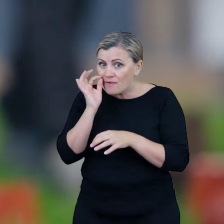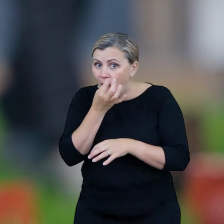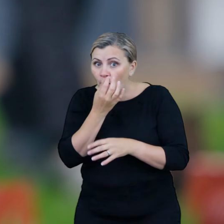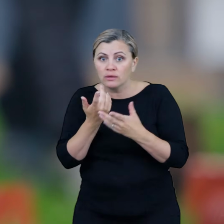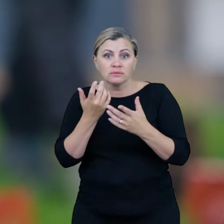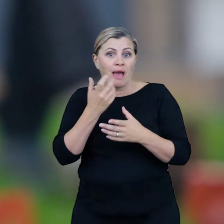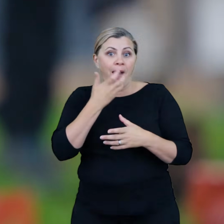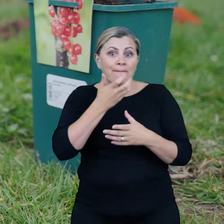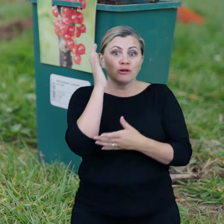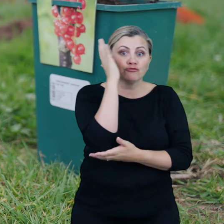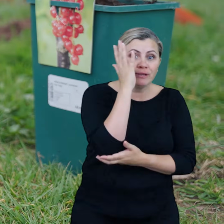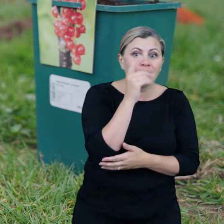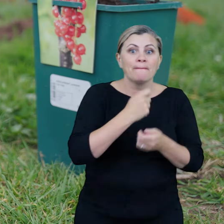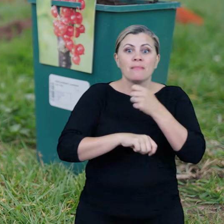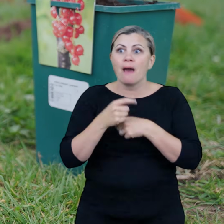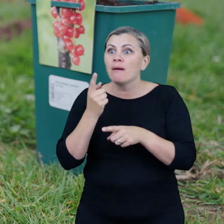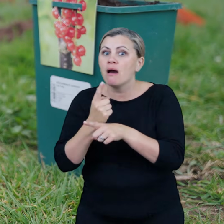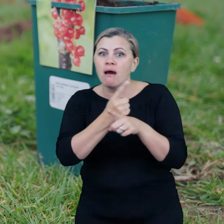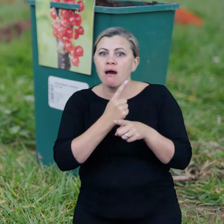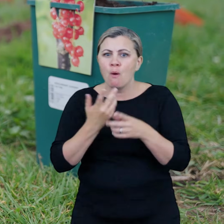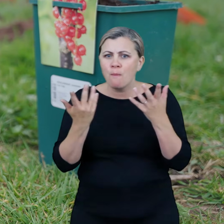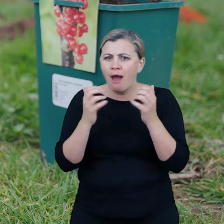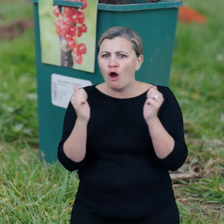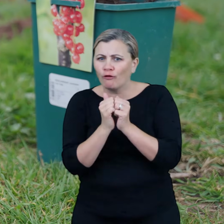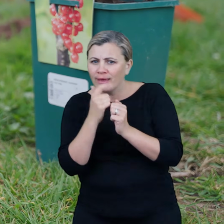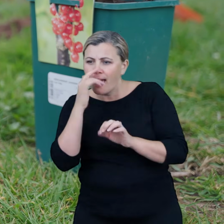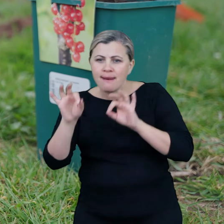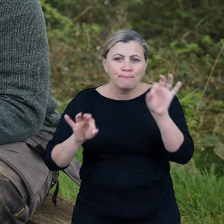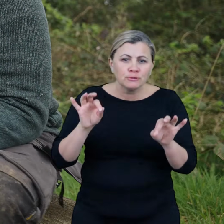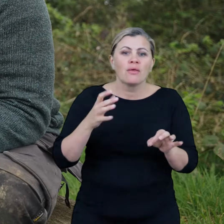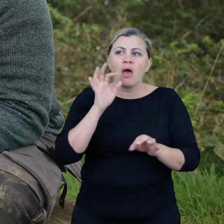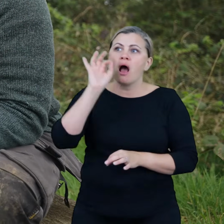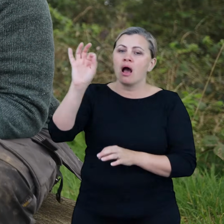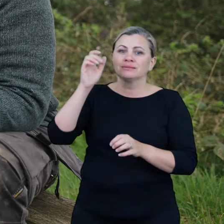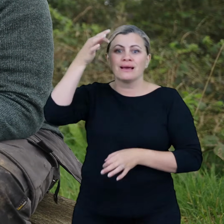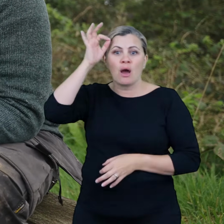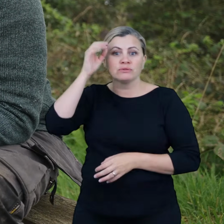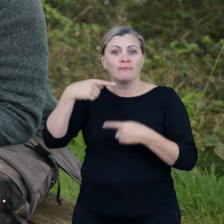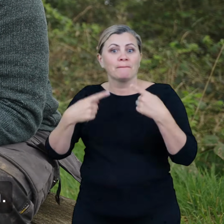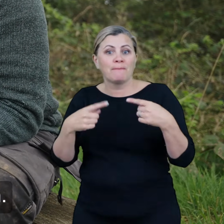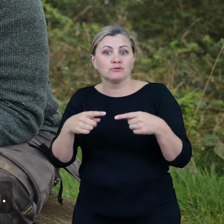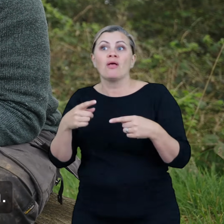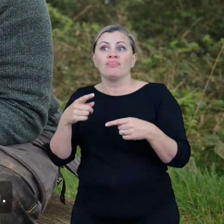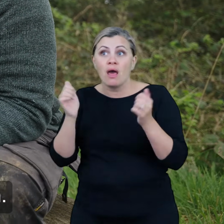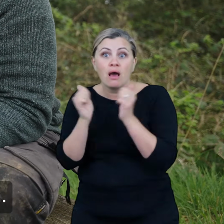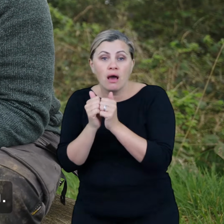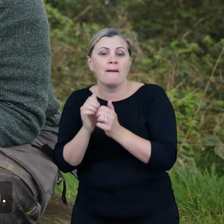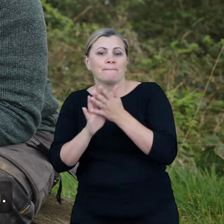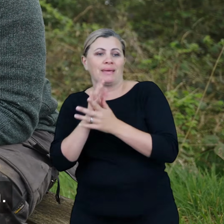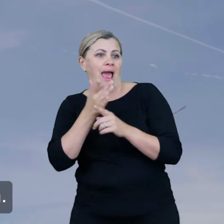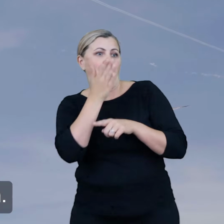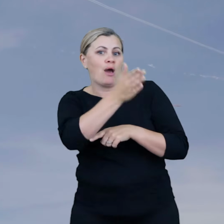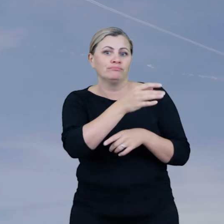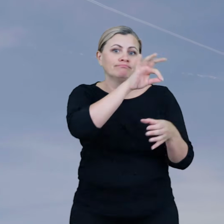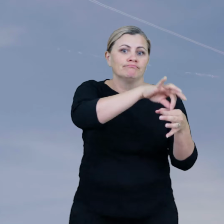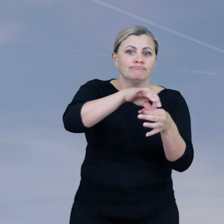there, and then once we'd all sort of had those conversations and agreed, we'd take that to the council to get permission, and then get outside and make it